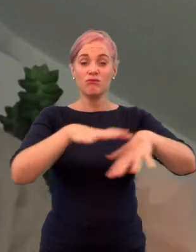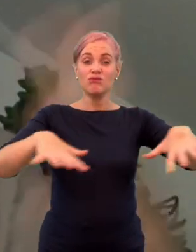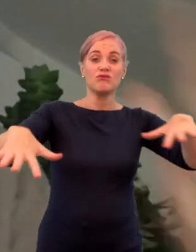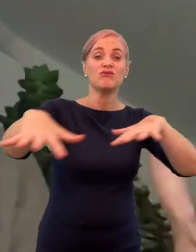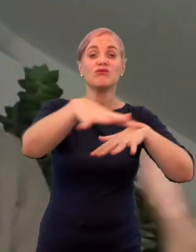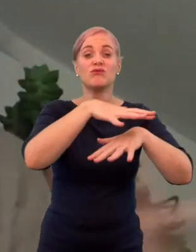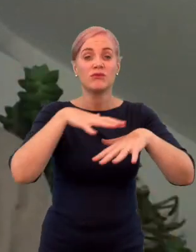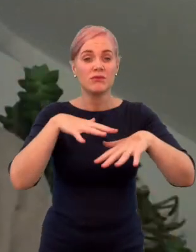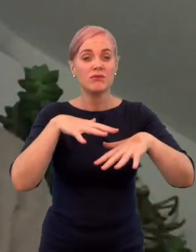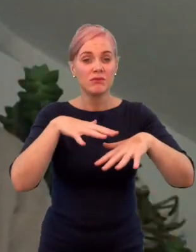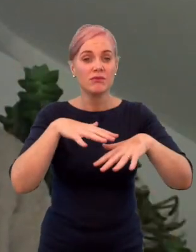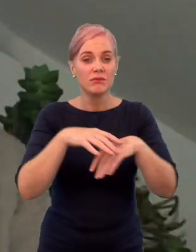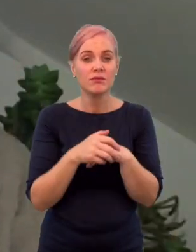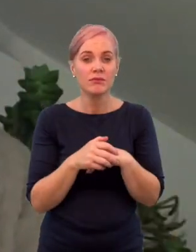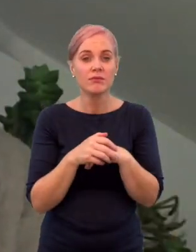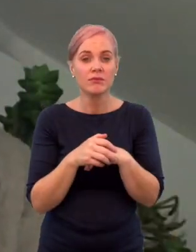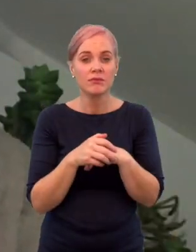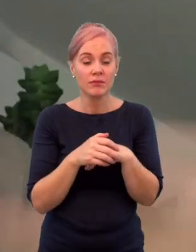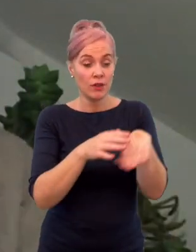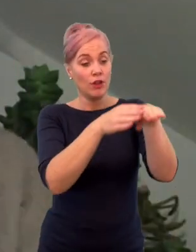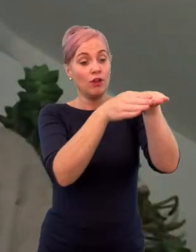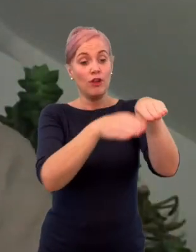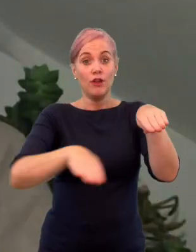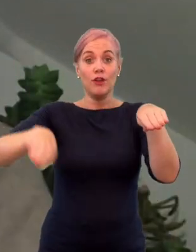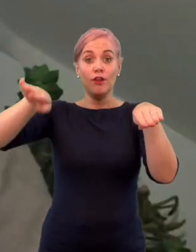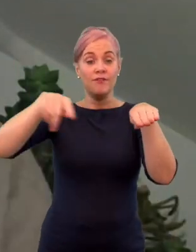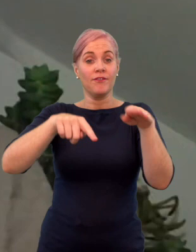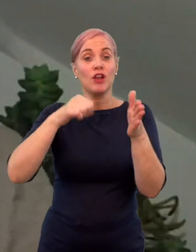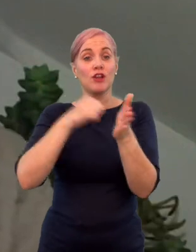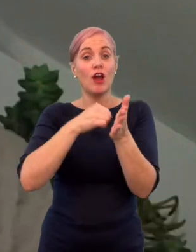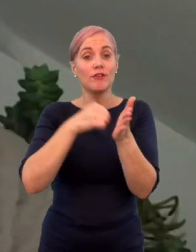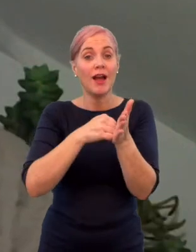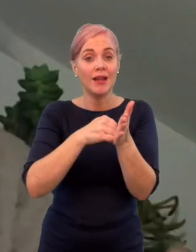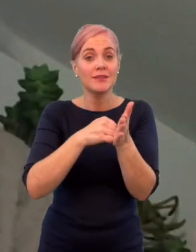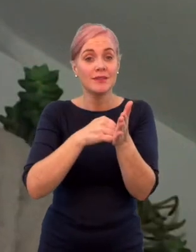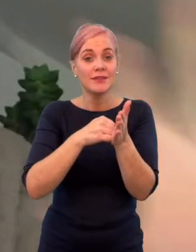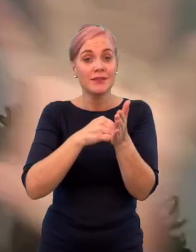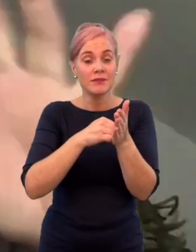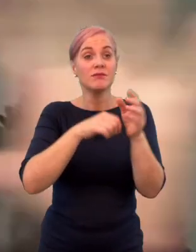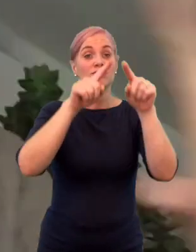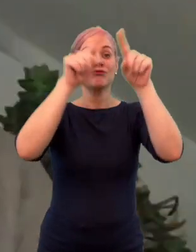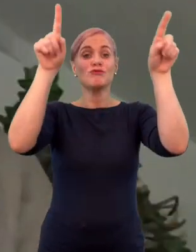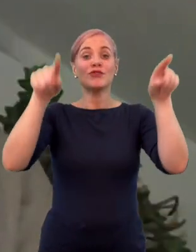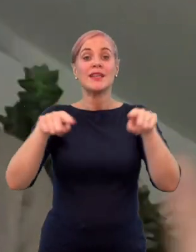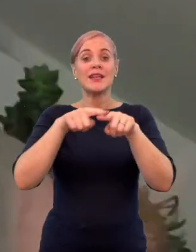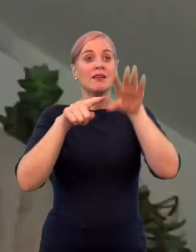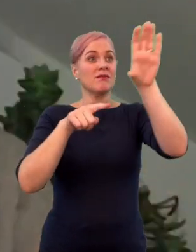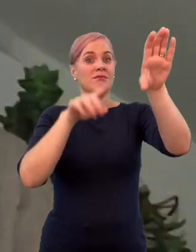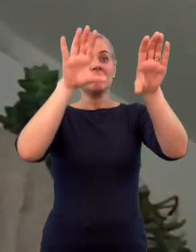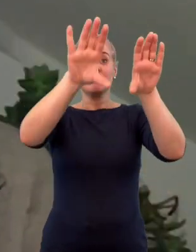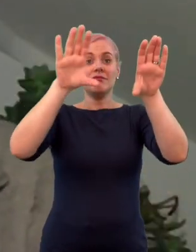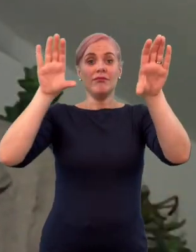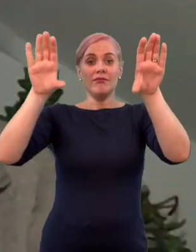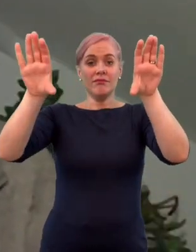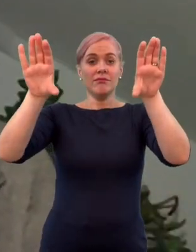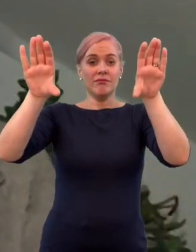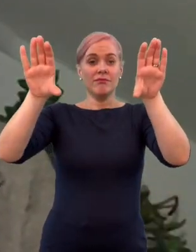something built up. The curve itself is concrete, and then the screens that we used